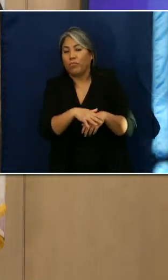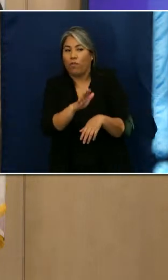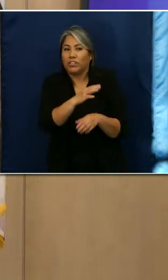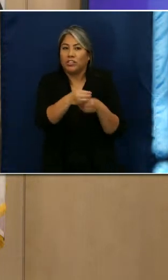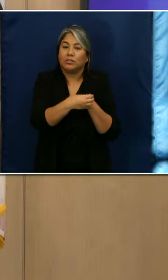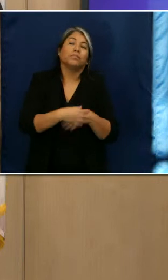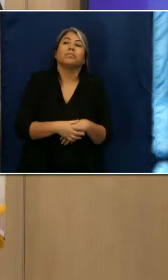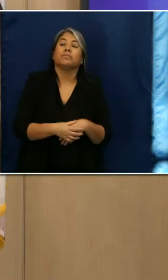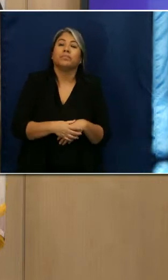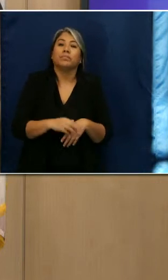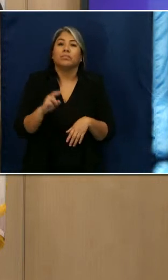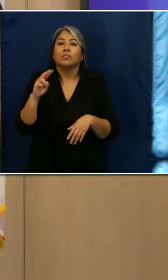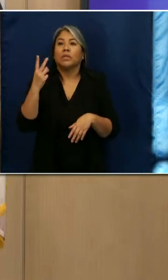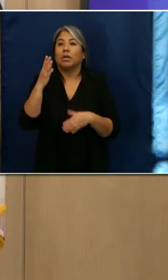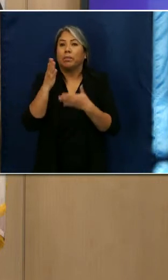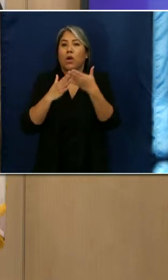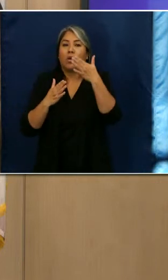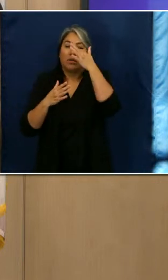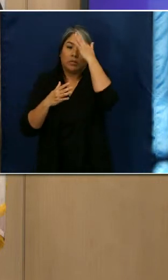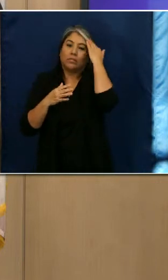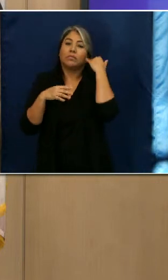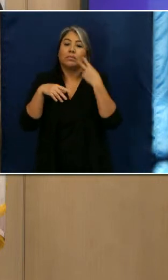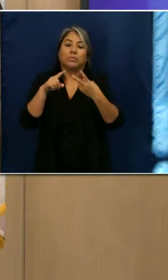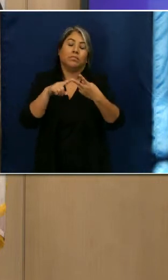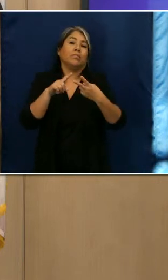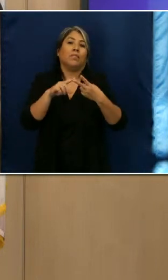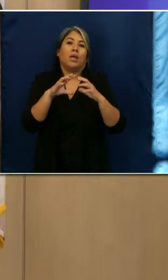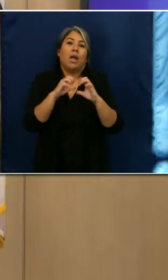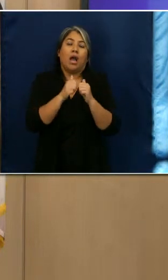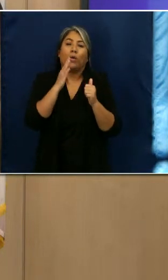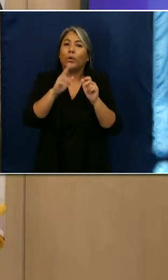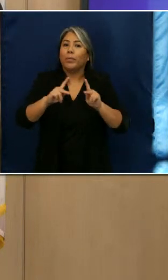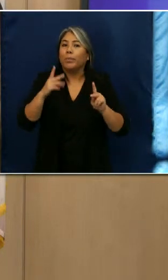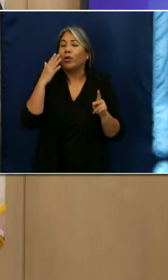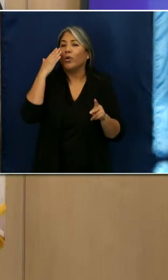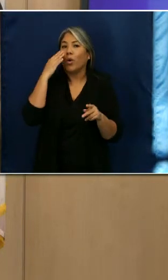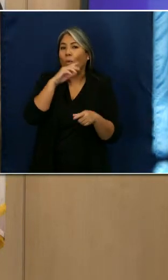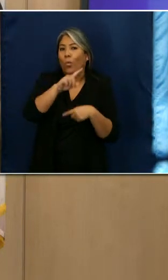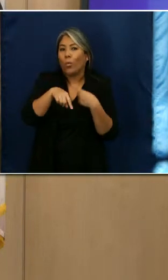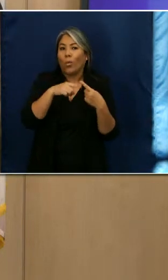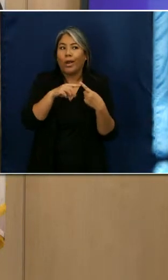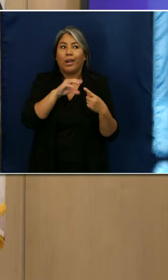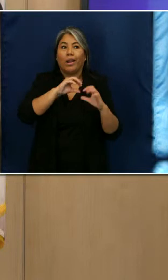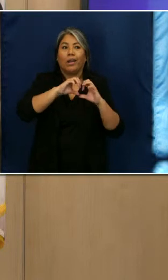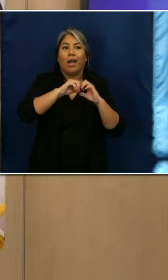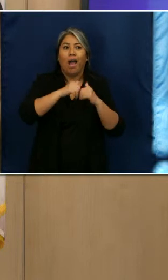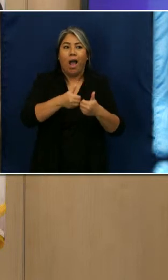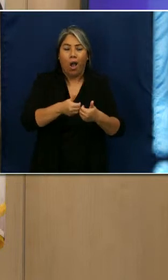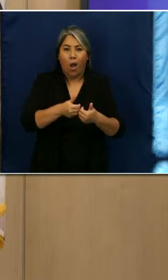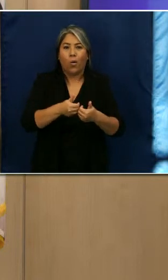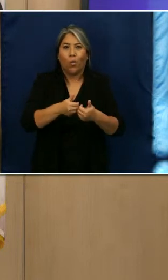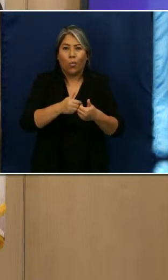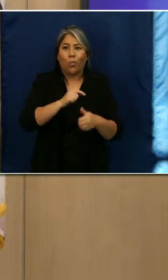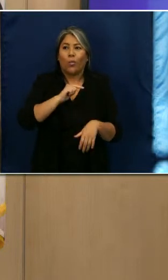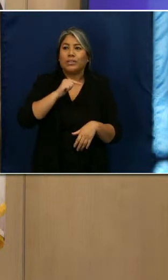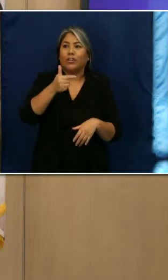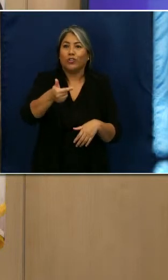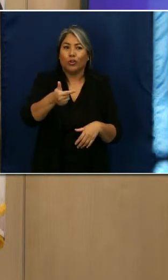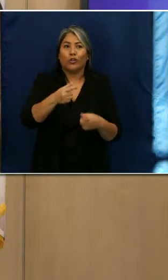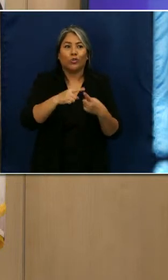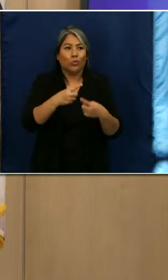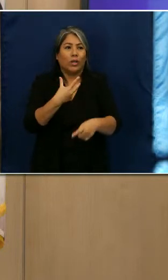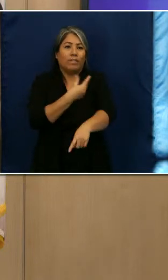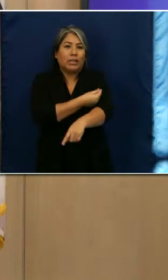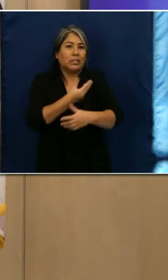And the second part of her question was, how will people know when and how it is their turn to get the